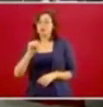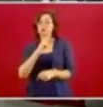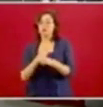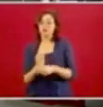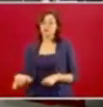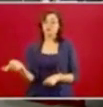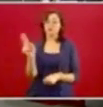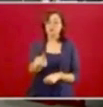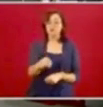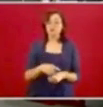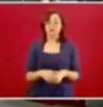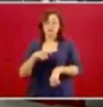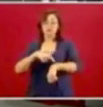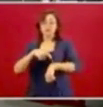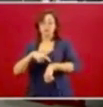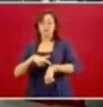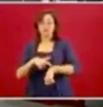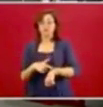Okay, next to last question.